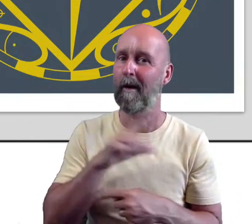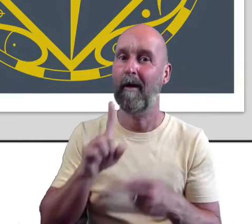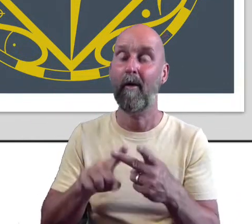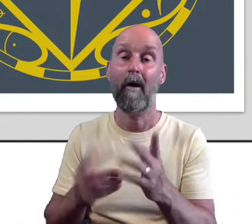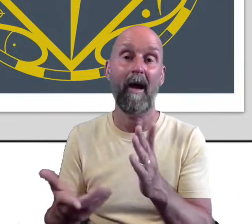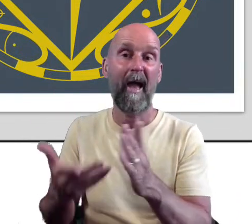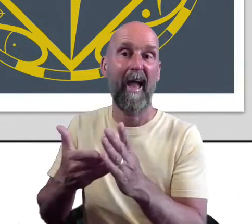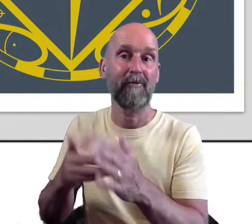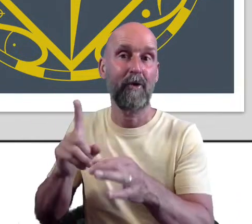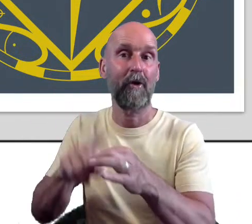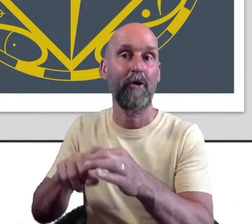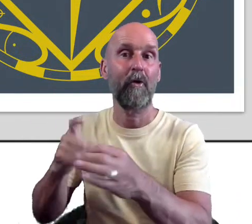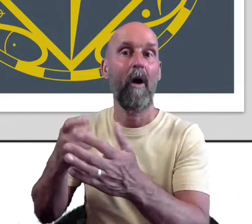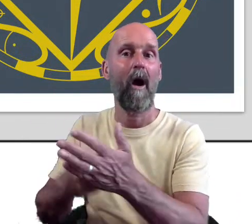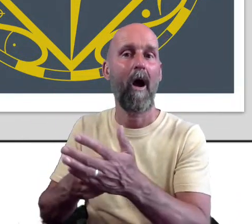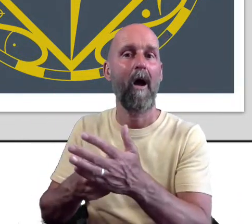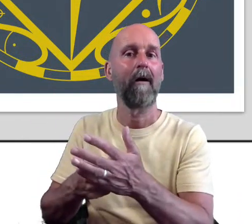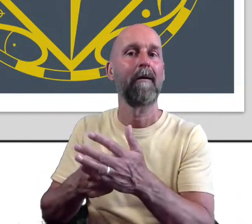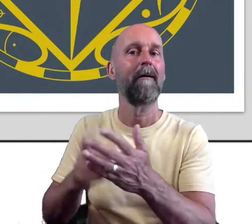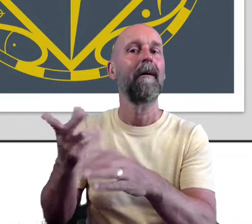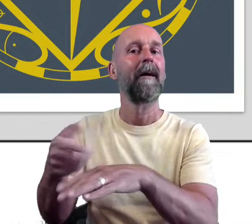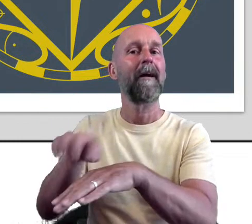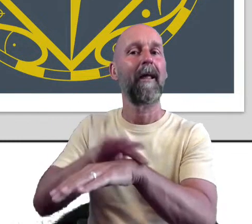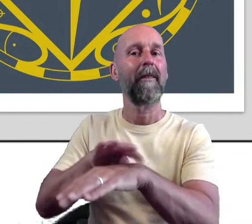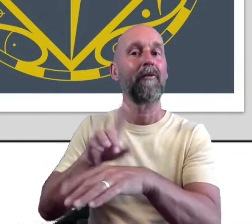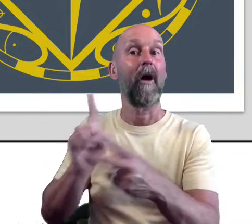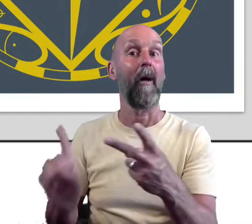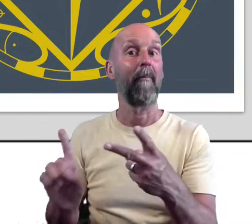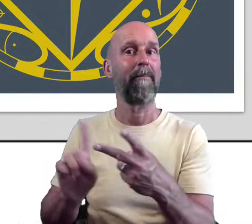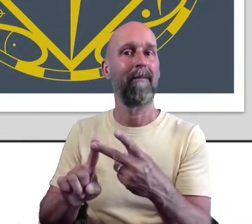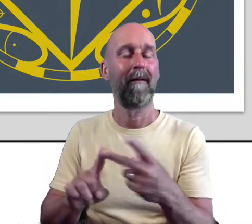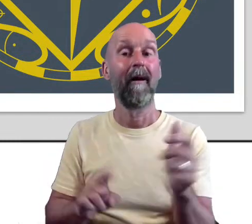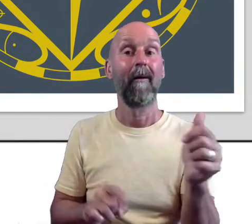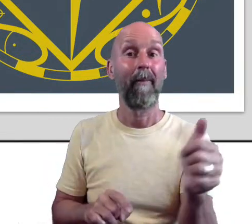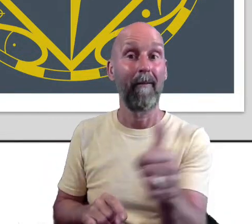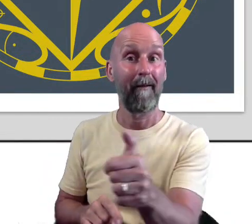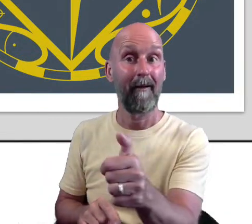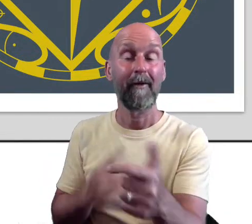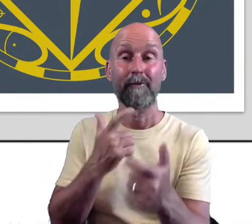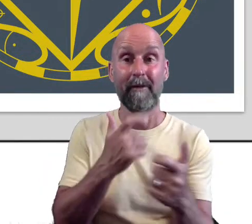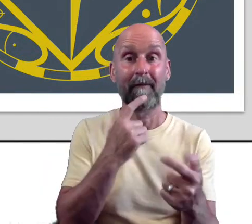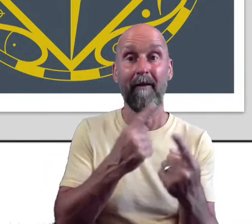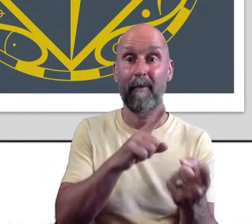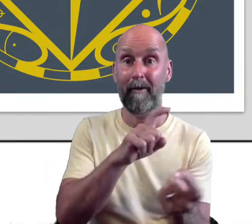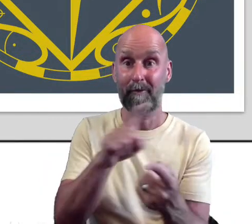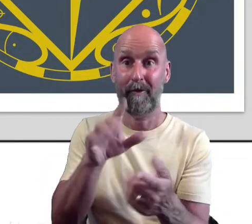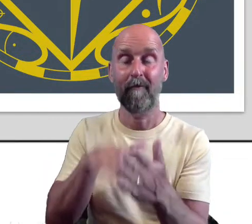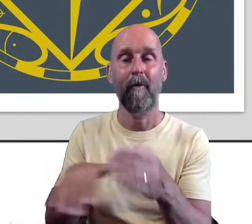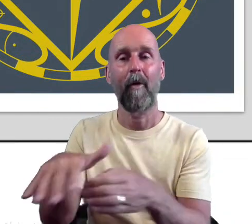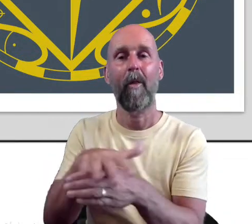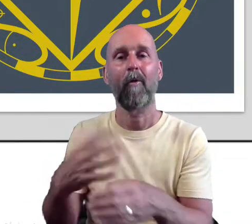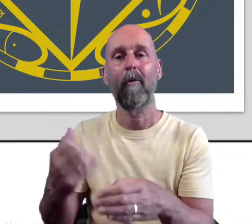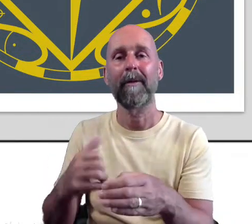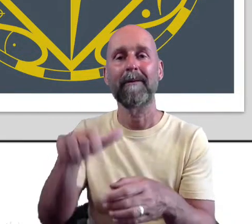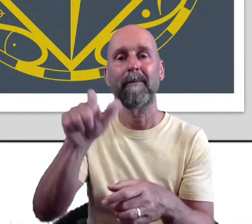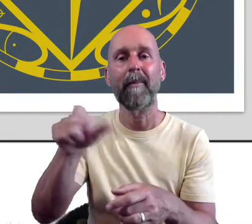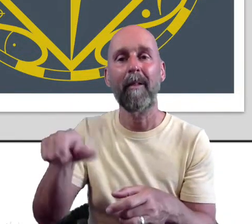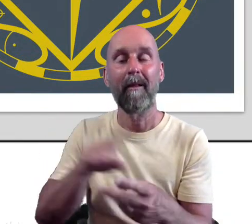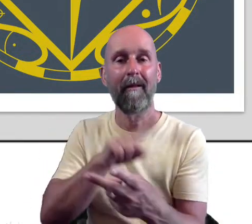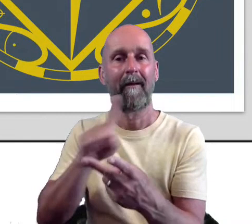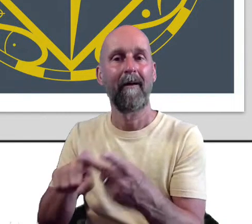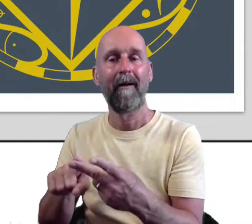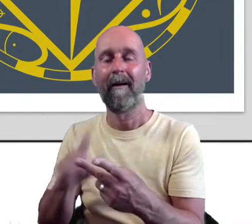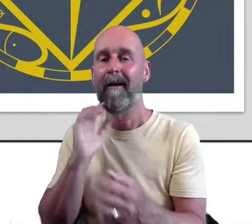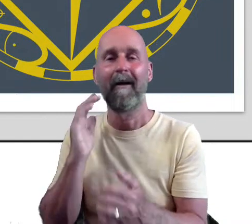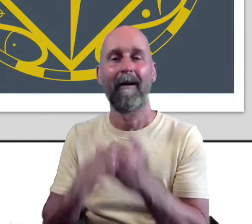were hidden around the Cathedral Quarter, in addition to the ones that you found by getting information from local business people. But in the end, I didn't actually have time